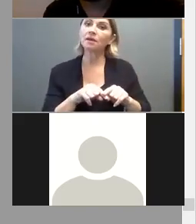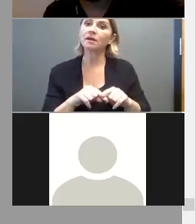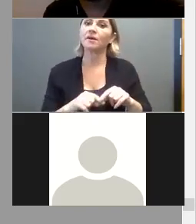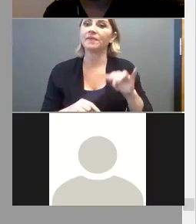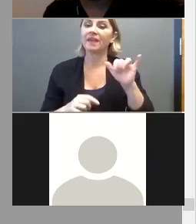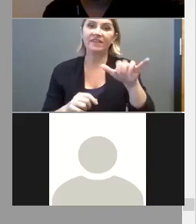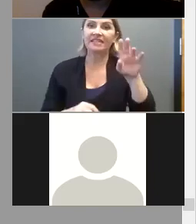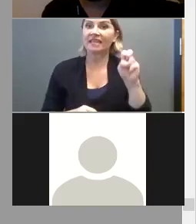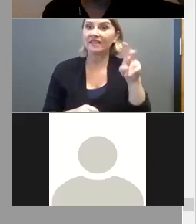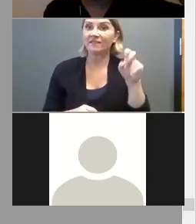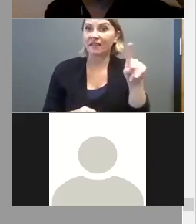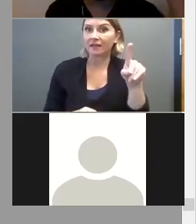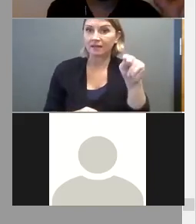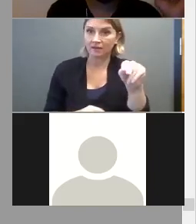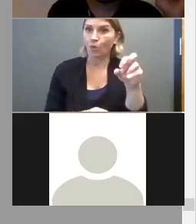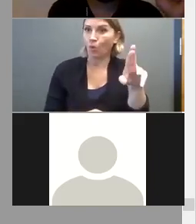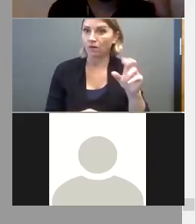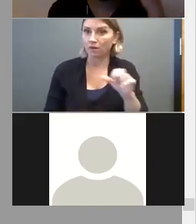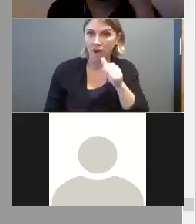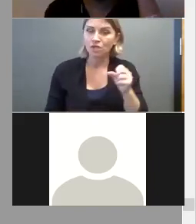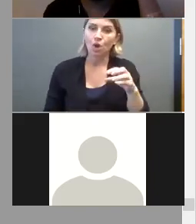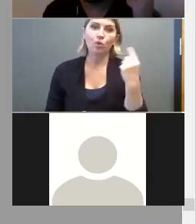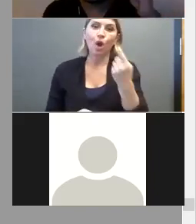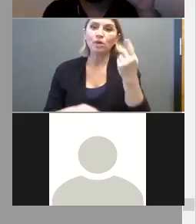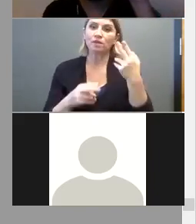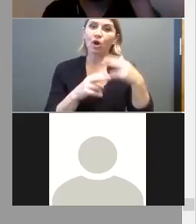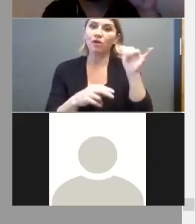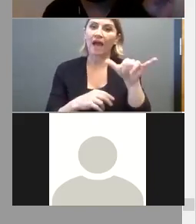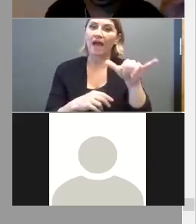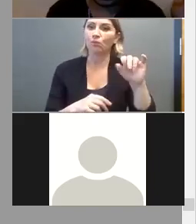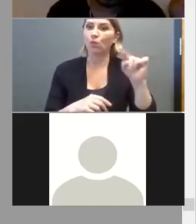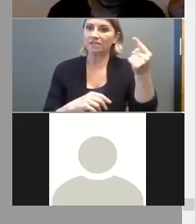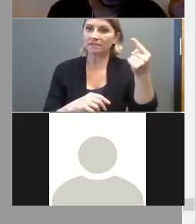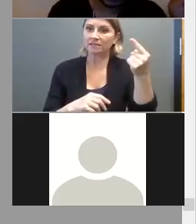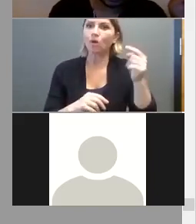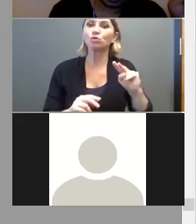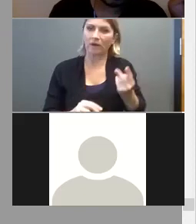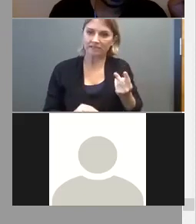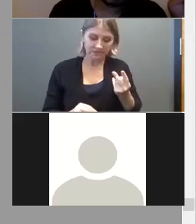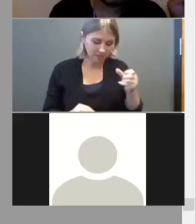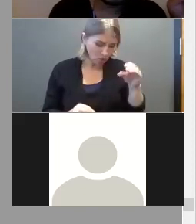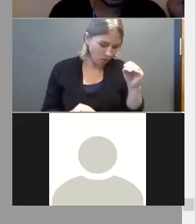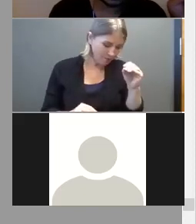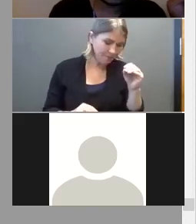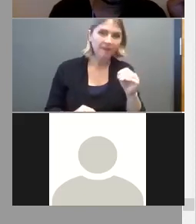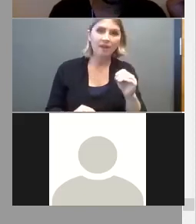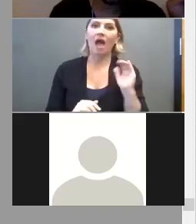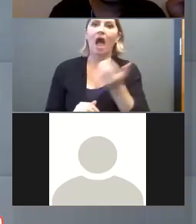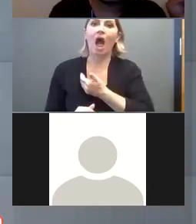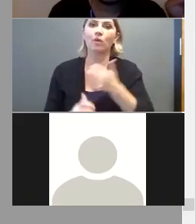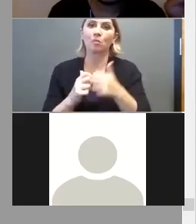or an odd number. In that case, we are always calling this function once. We are not calling it twice. So our subproblem